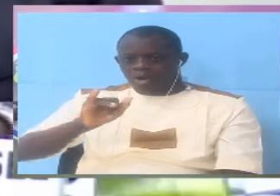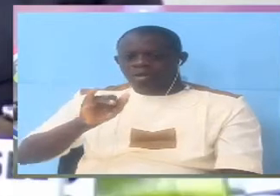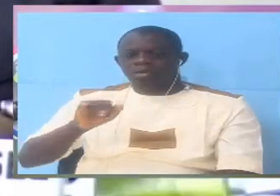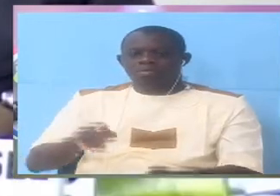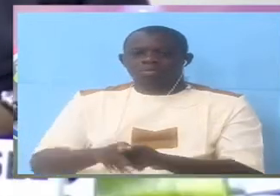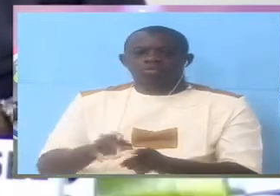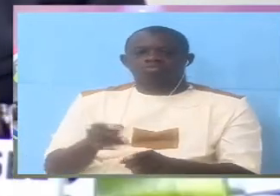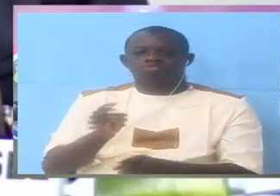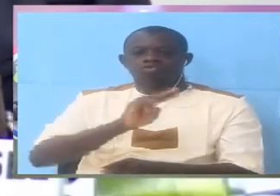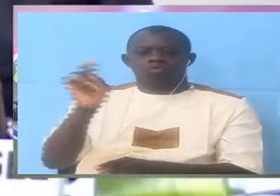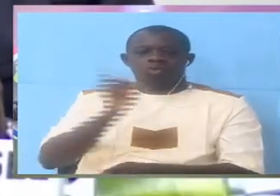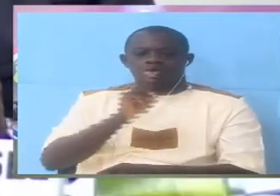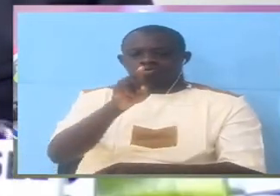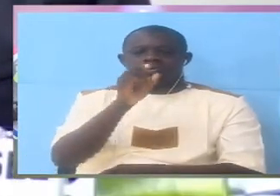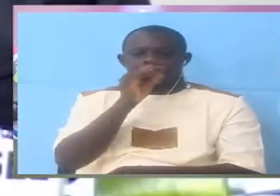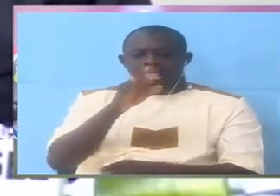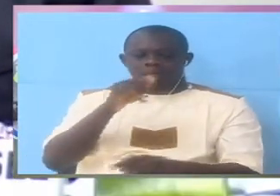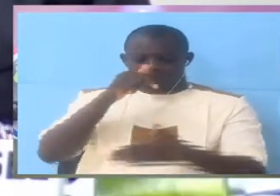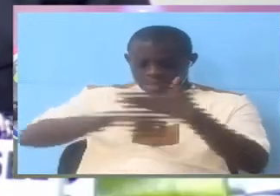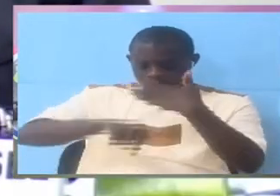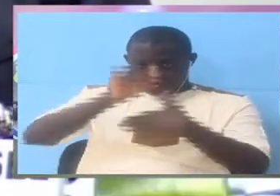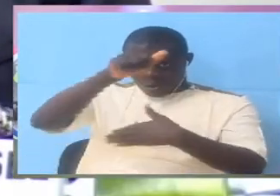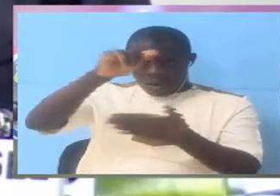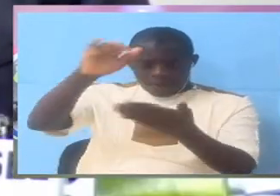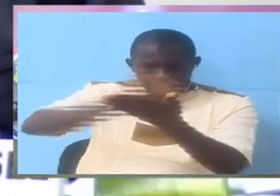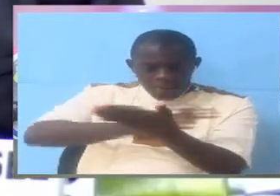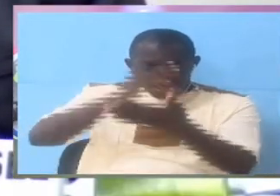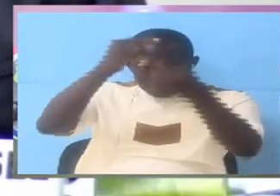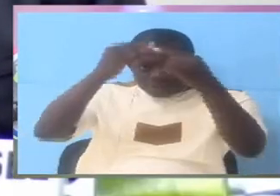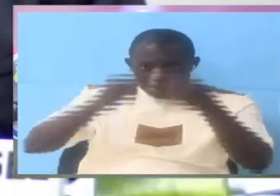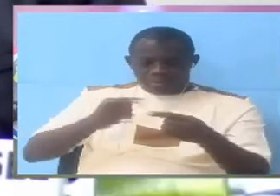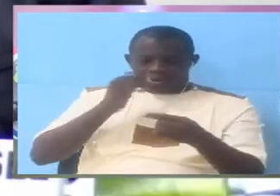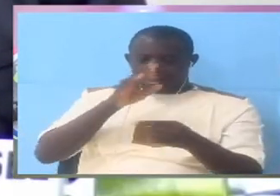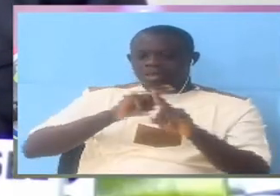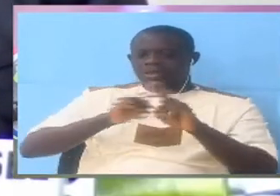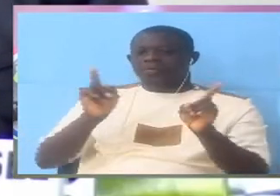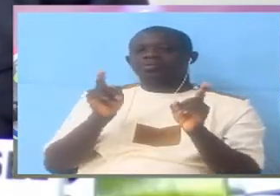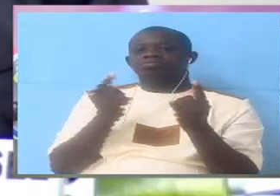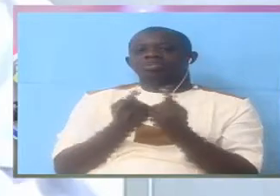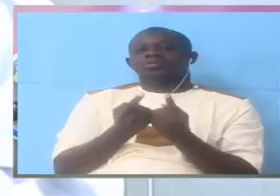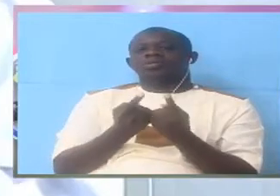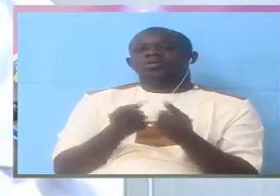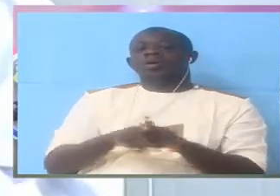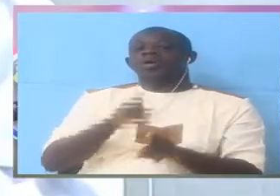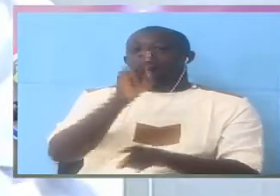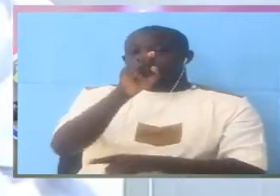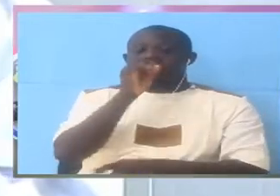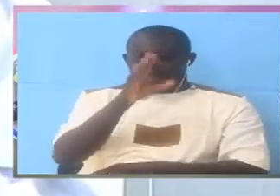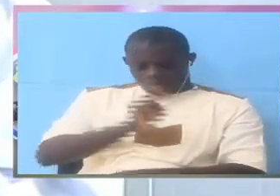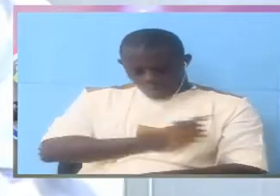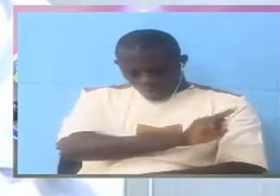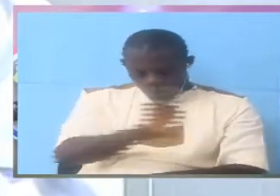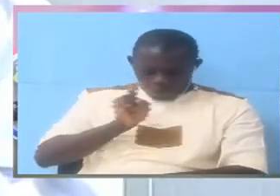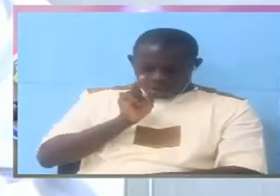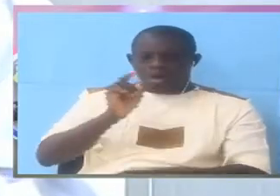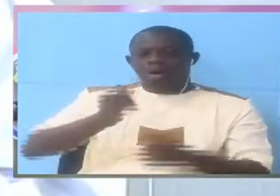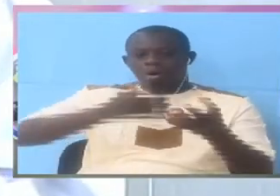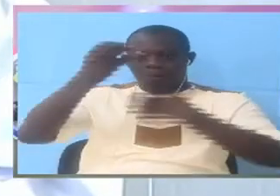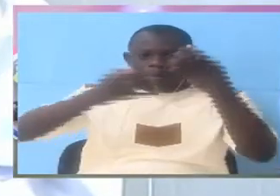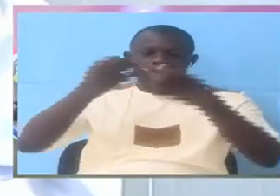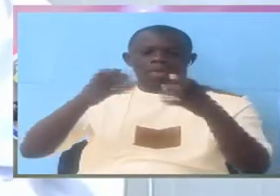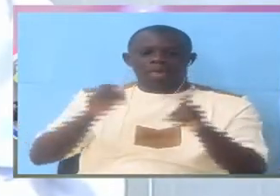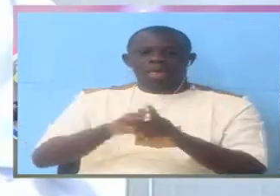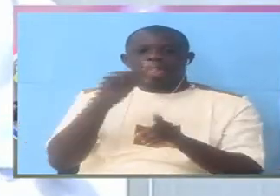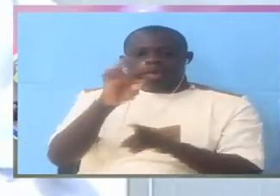But that's not what you said in your statement. You said we protested. Yes, when I say we spoke to Hydra, it means